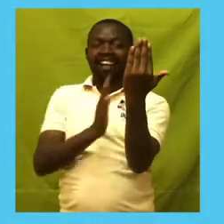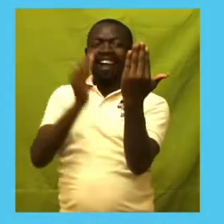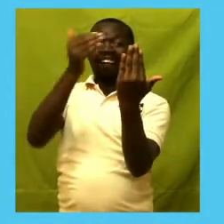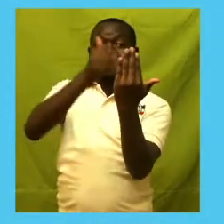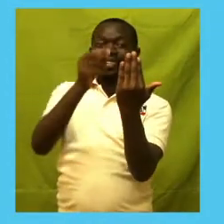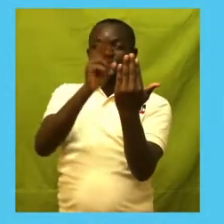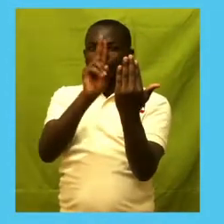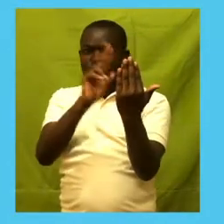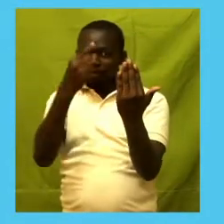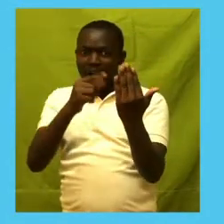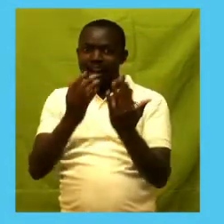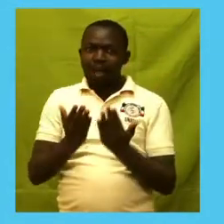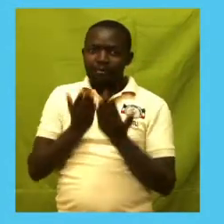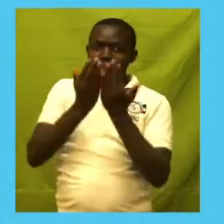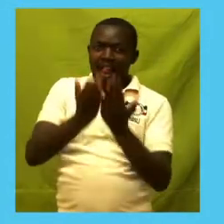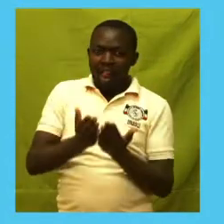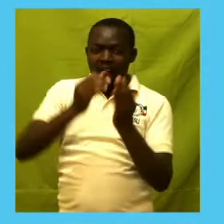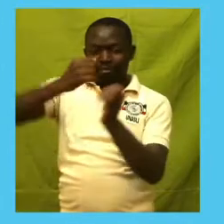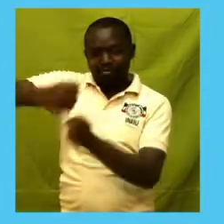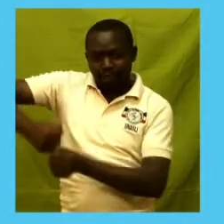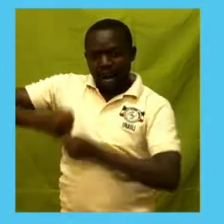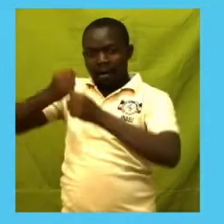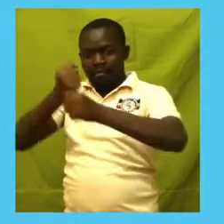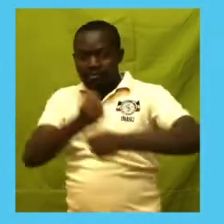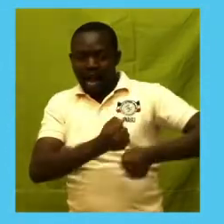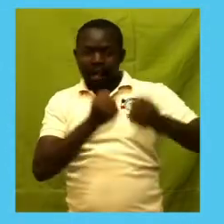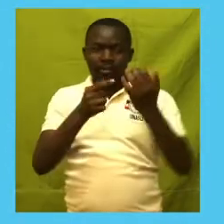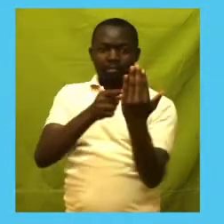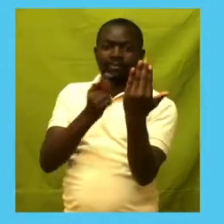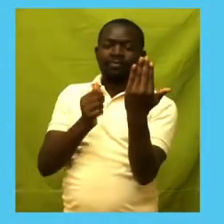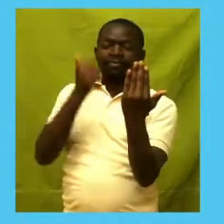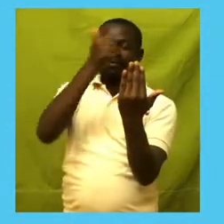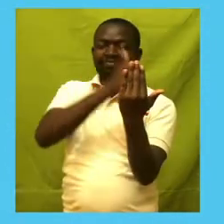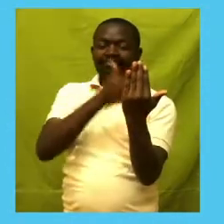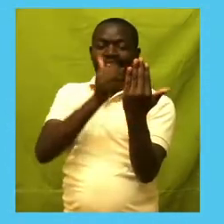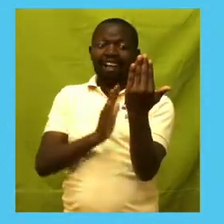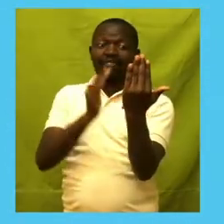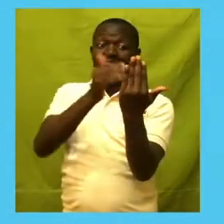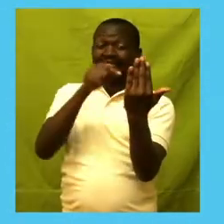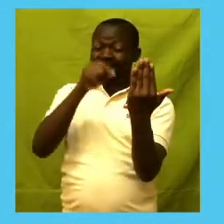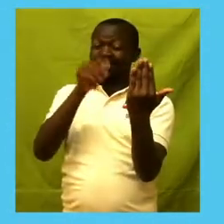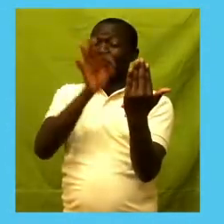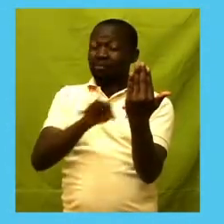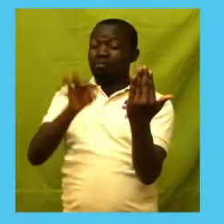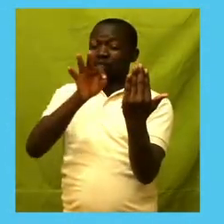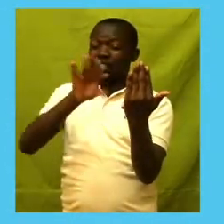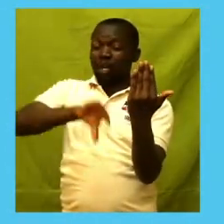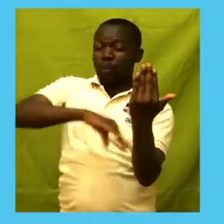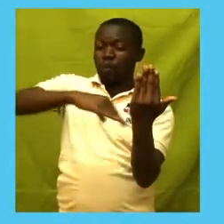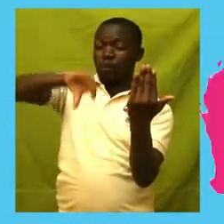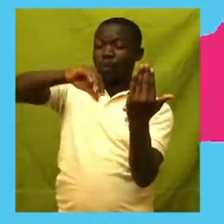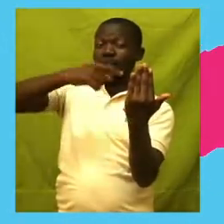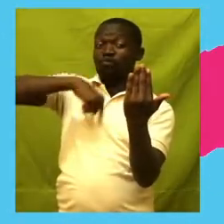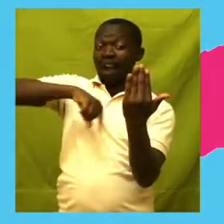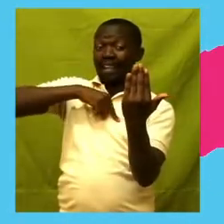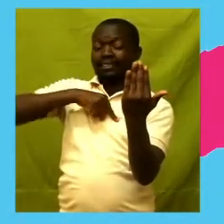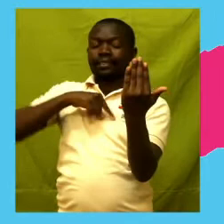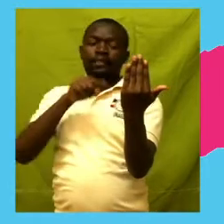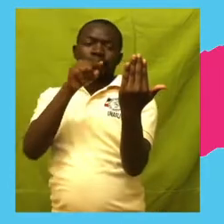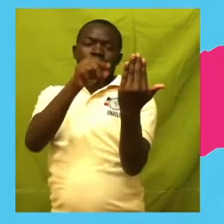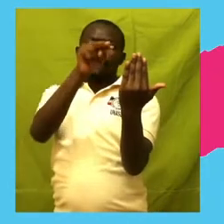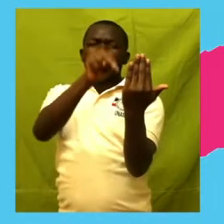So they used their dhows to come to Africa. So that's a very important ocean to us. Now let's move to